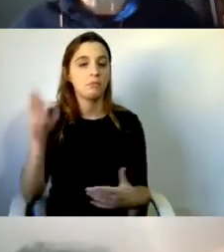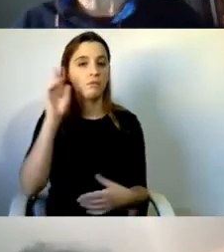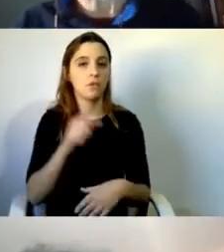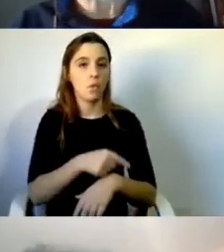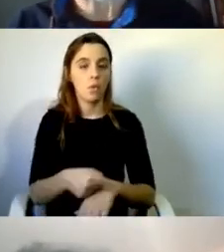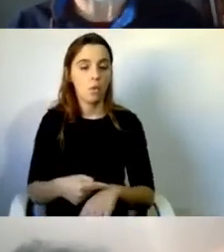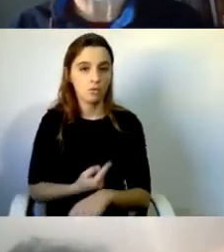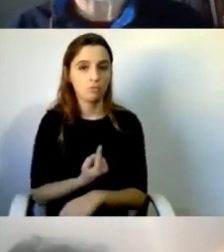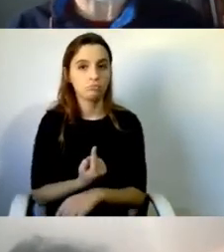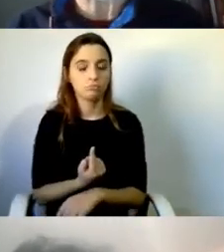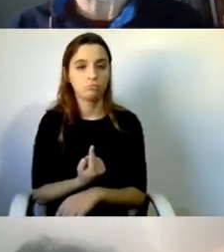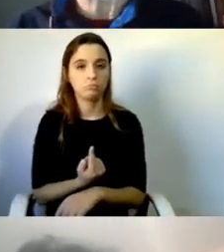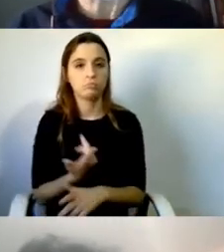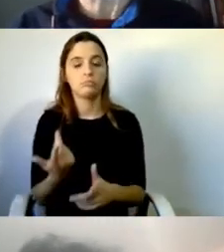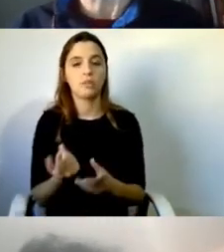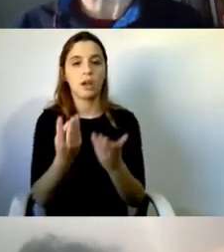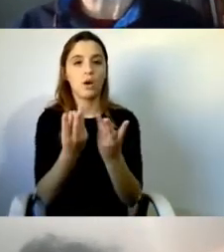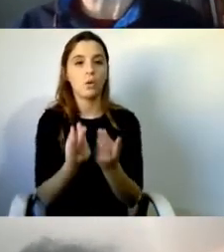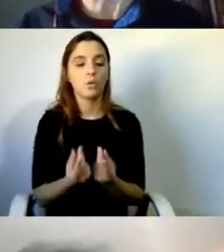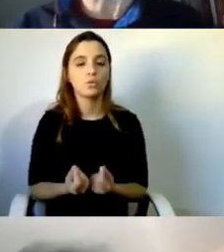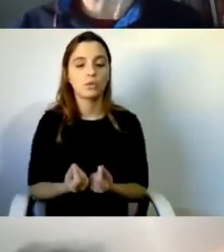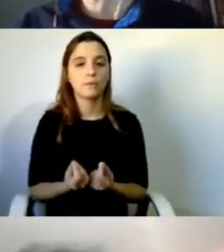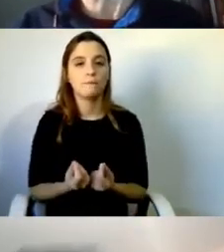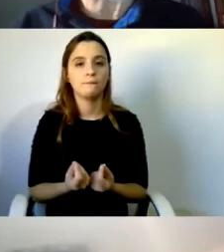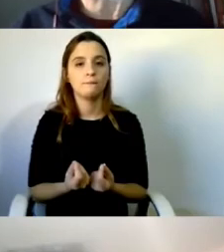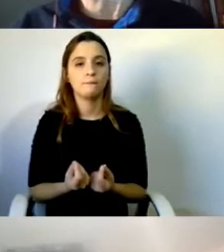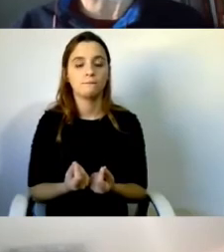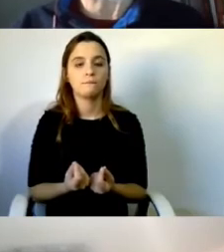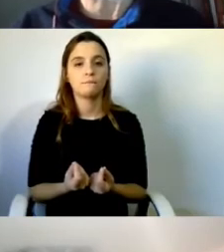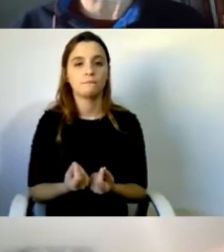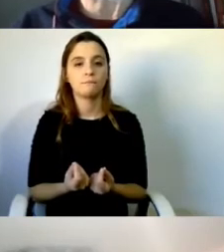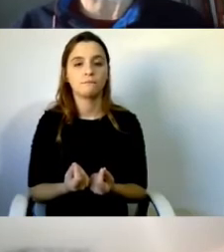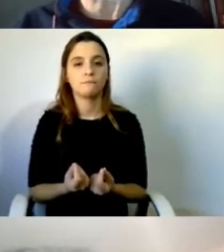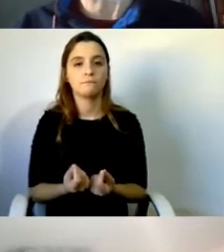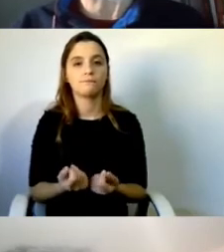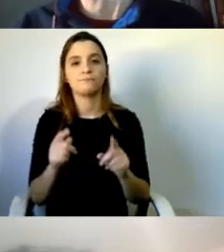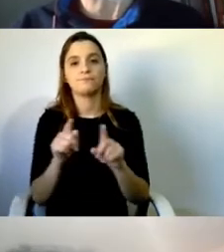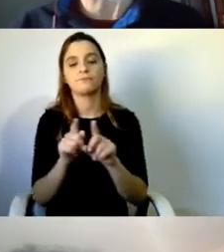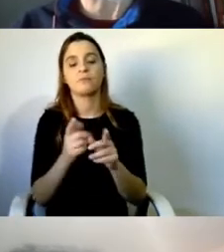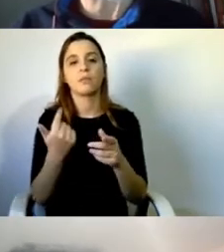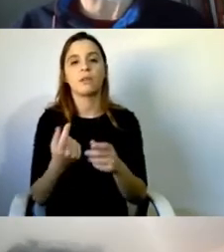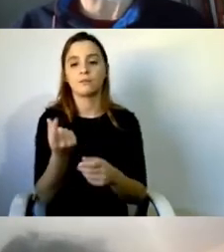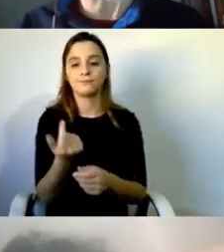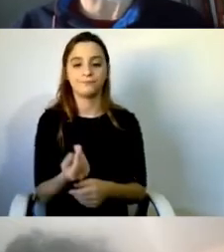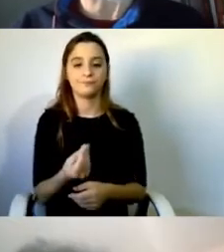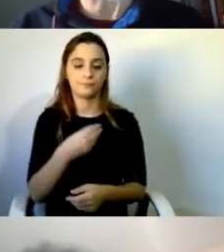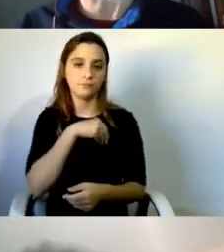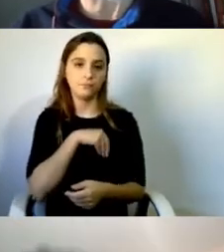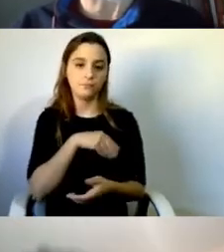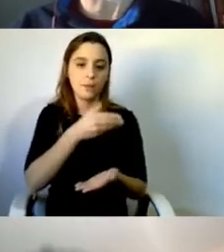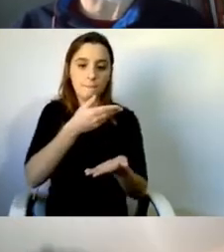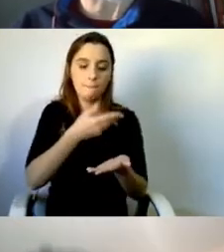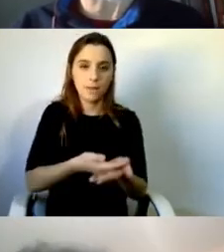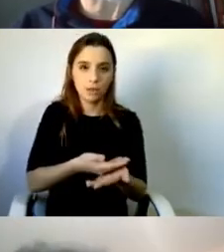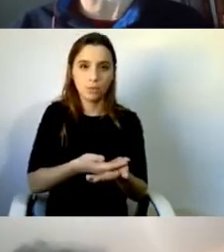calculated with a reference to the minimum monthly salary for the country. And as of